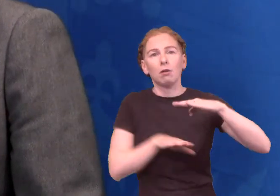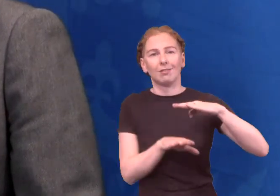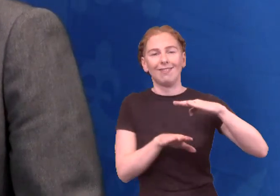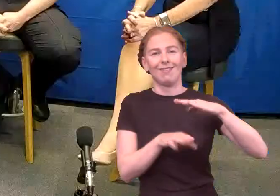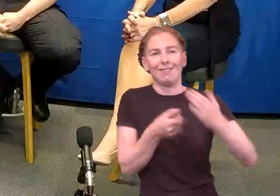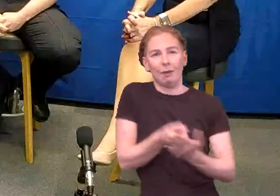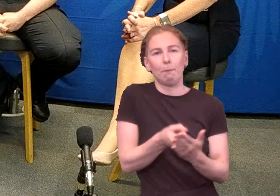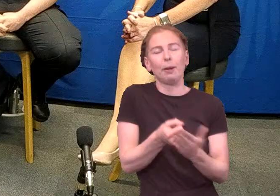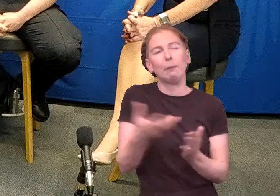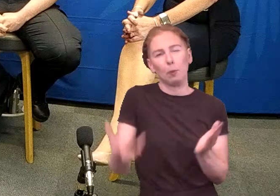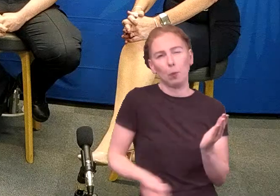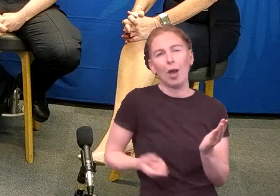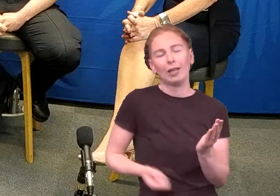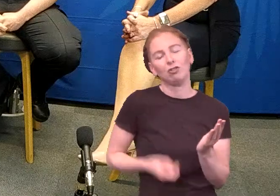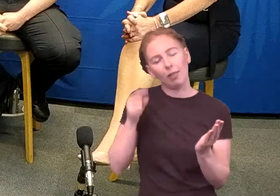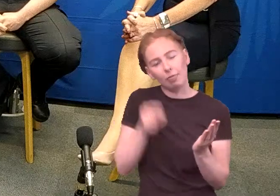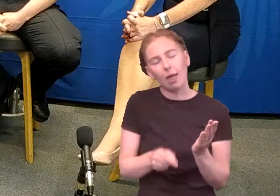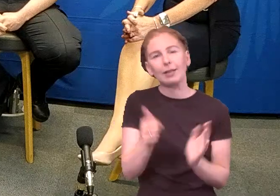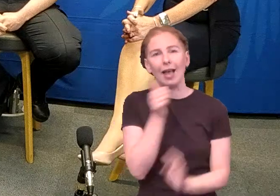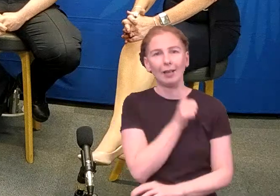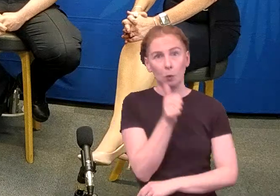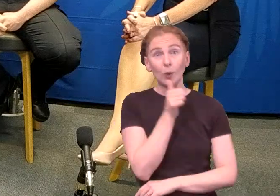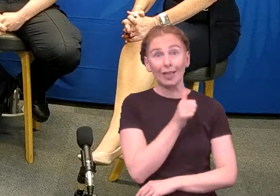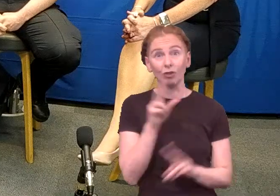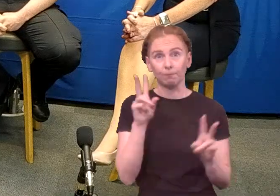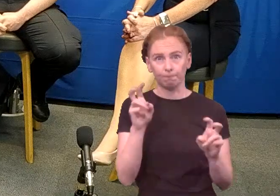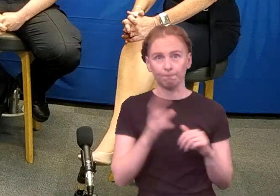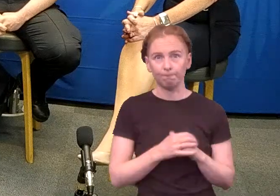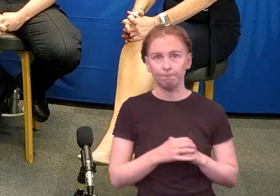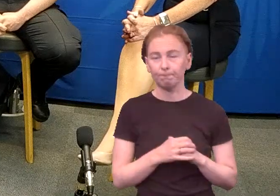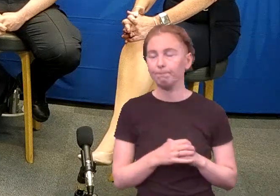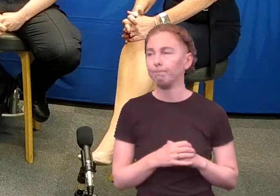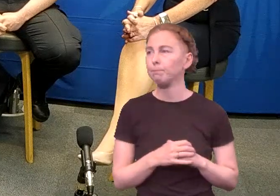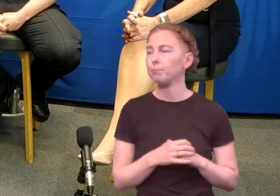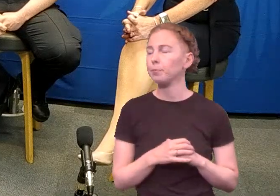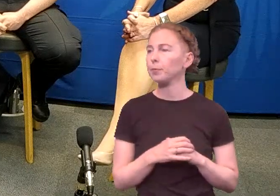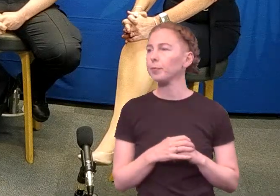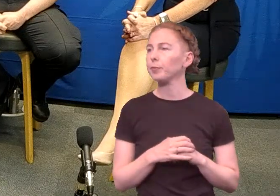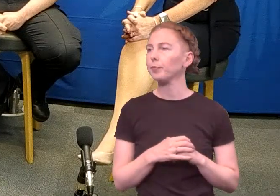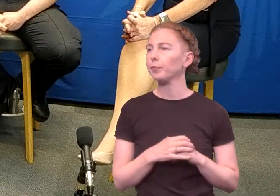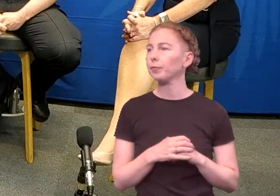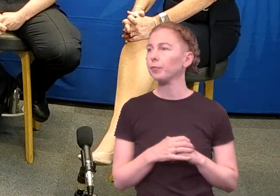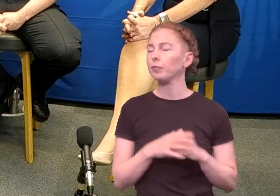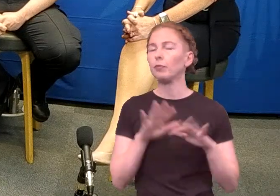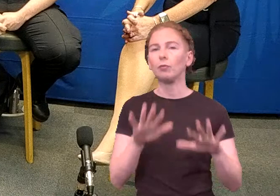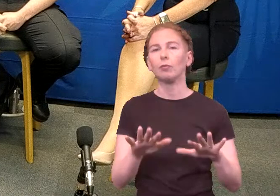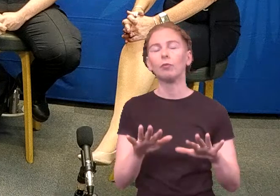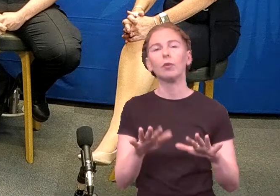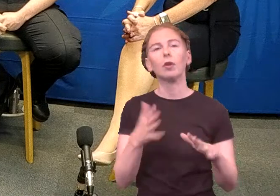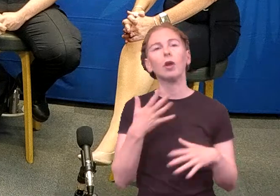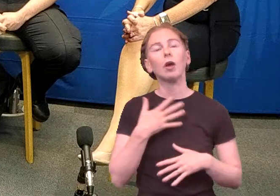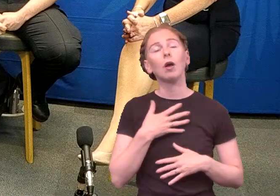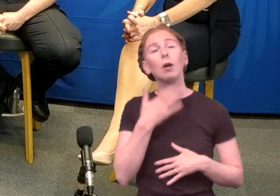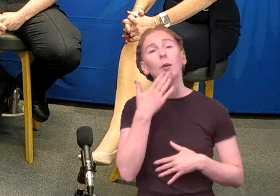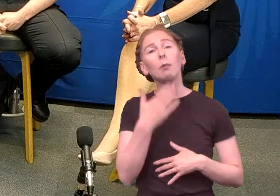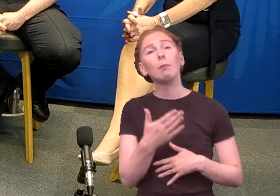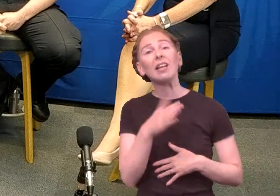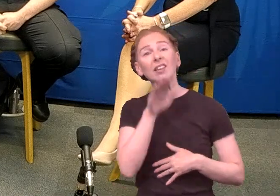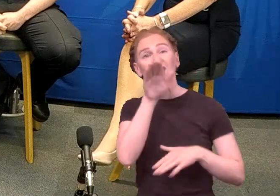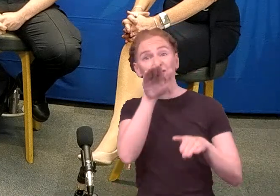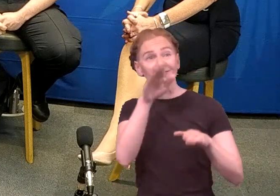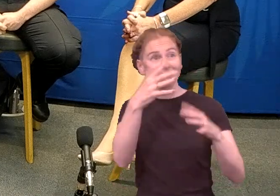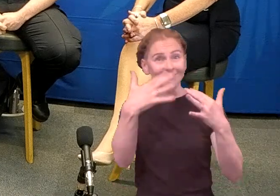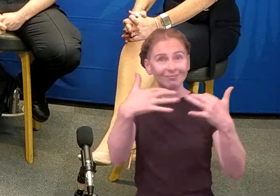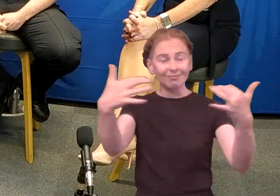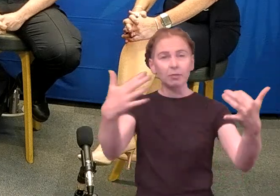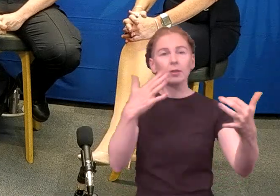intended there. Okay, so just another reminder then to post questions in the comments section, and we'll do